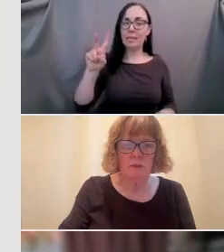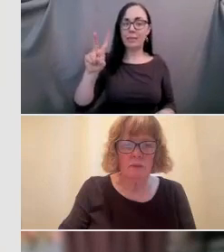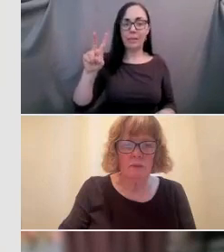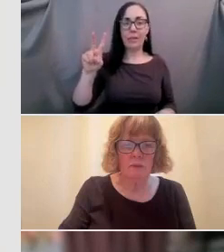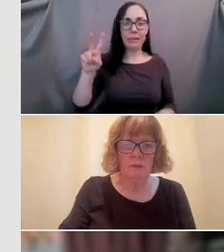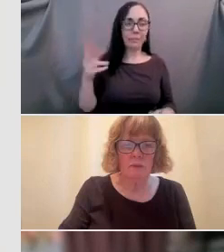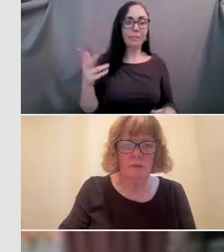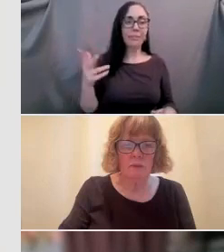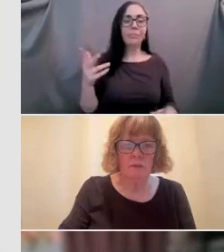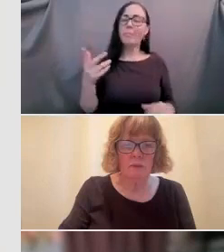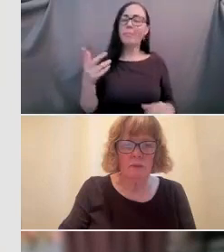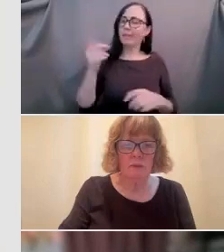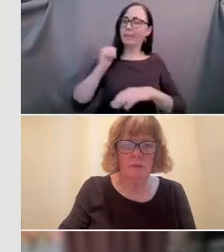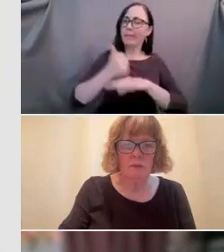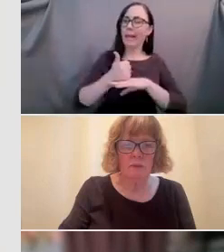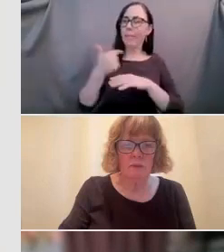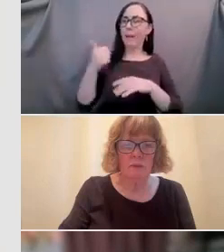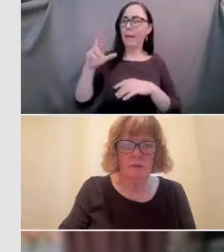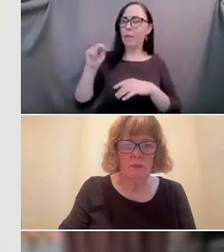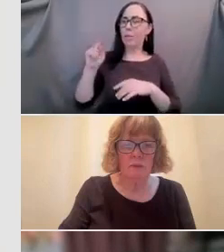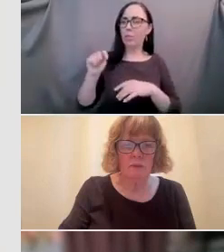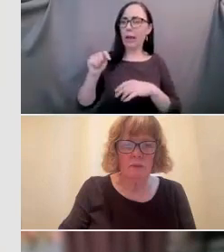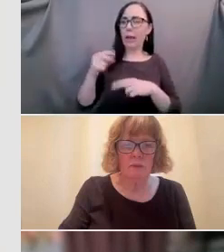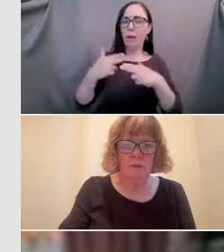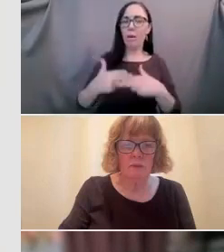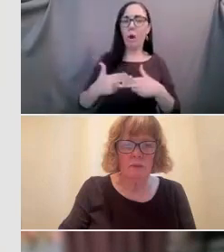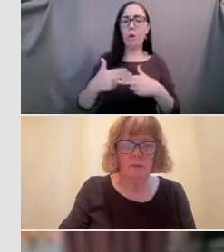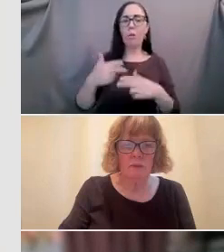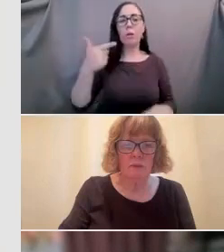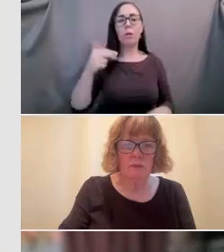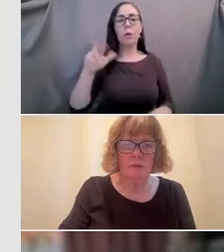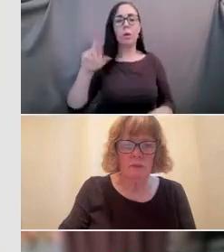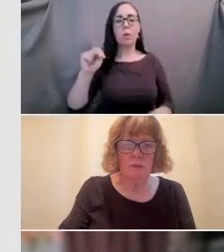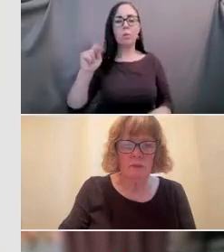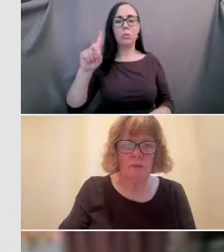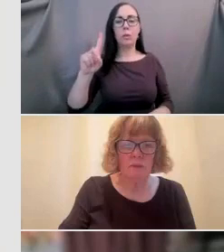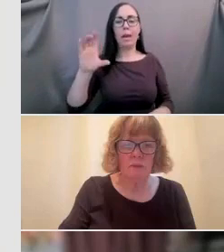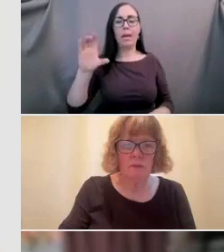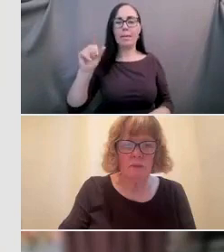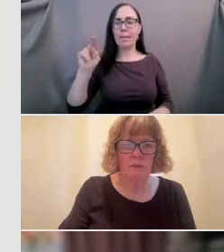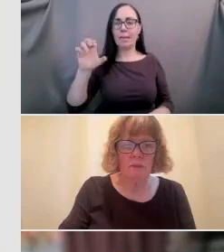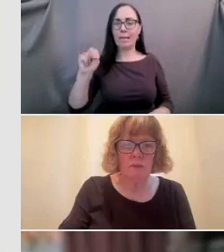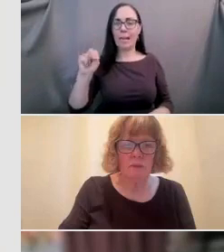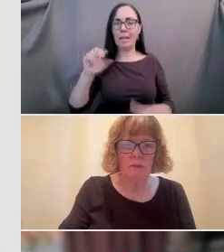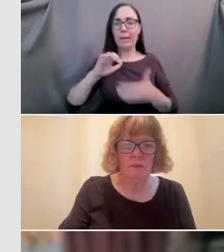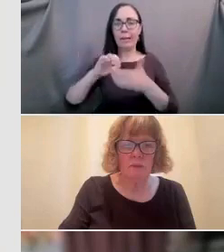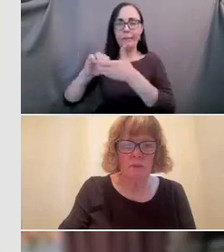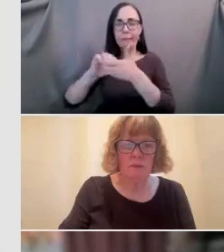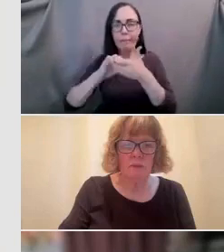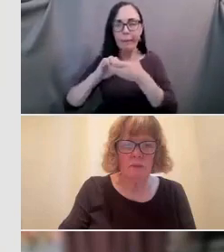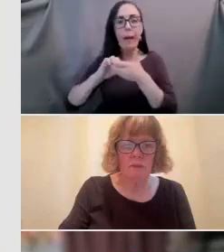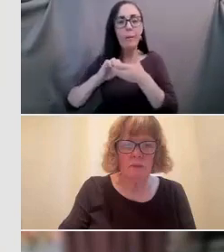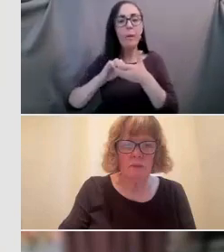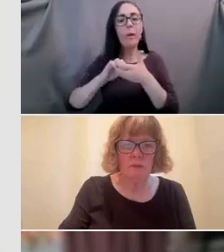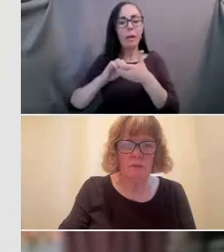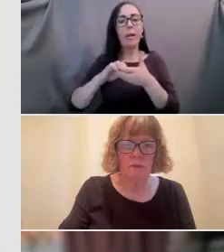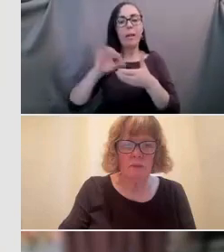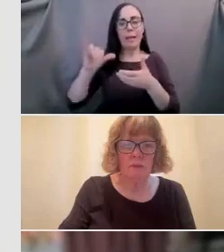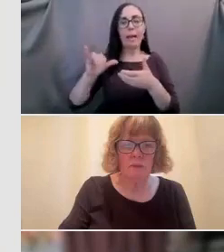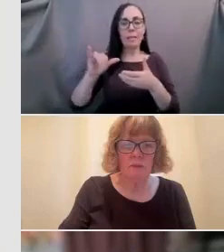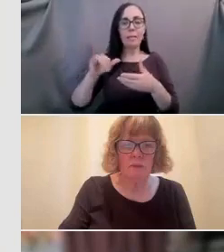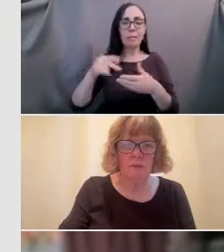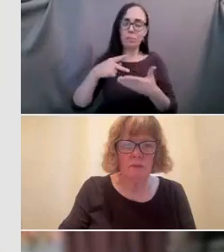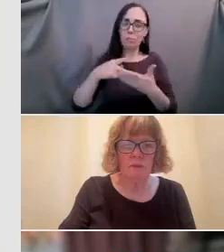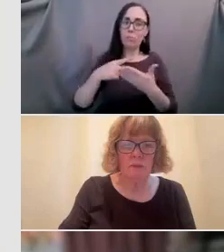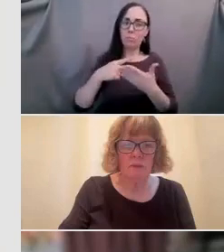Canyon Collaborative. This is through the Office of Violence Against Women. We completed a statewide needs assessment in 2023.